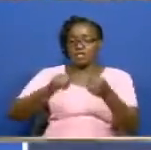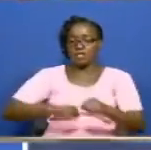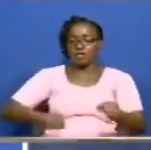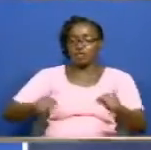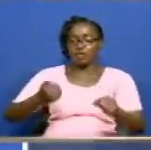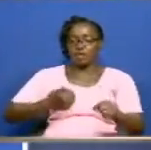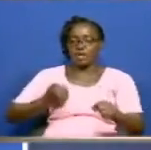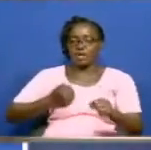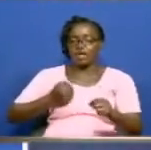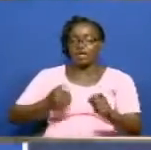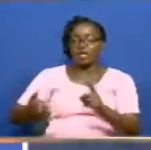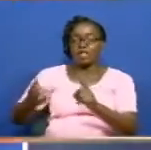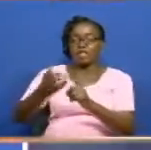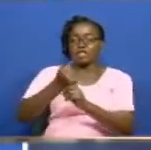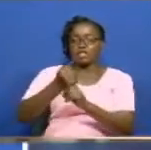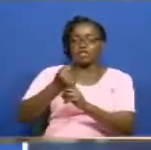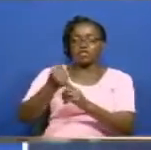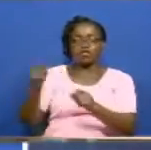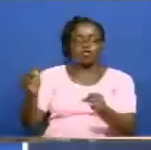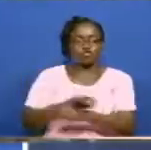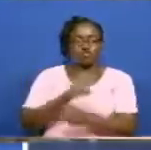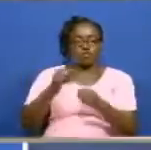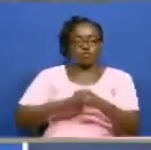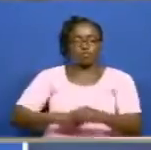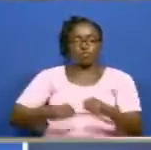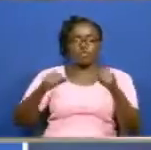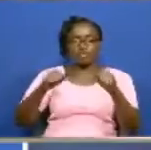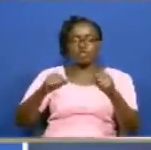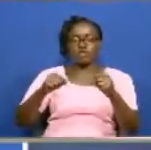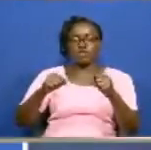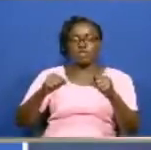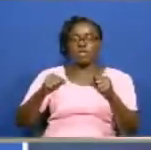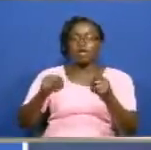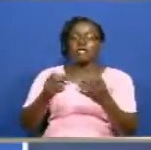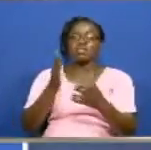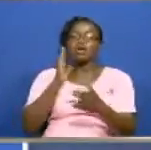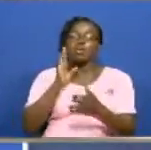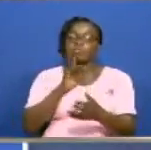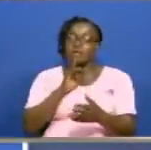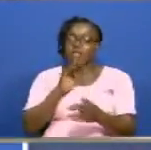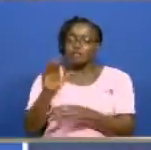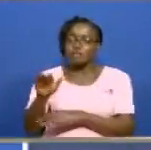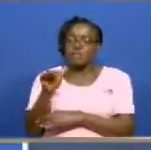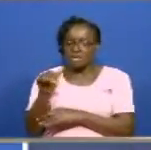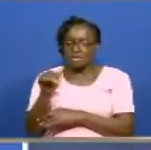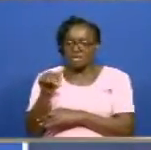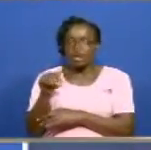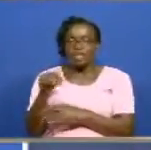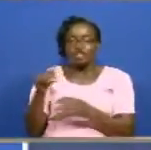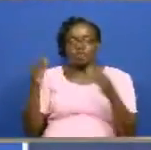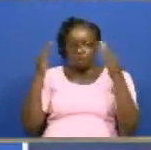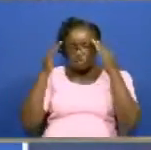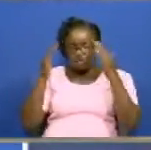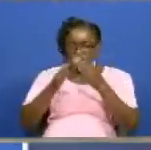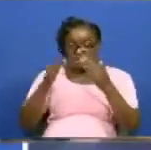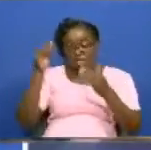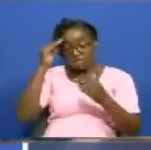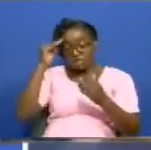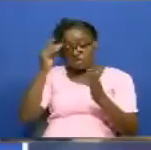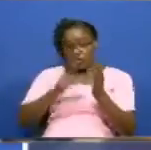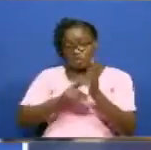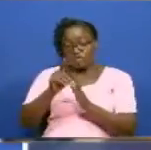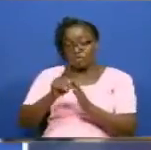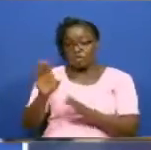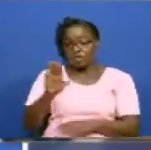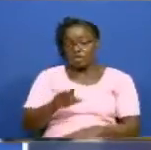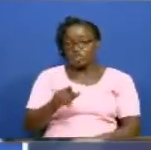to realize her full potential. Area leaders and parents have been urged to instead focus on education to boost development of the region.